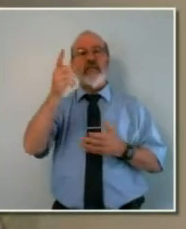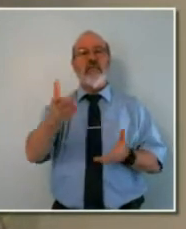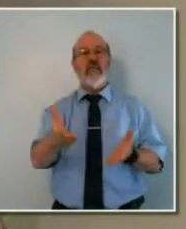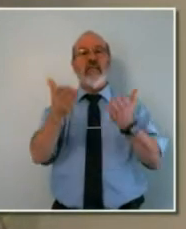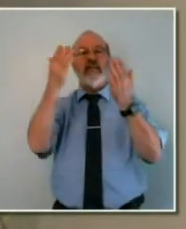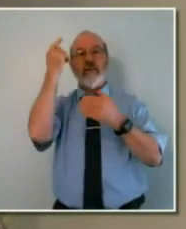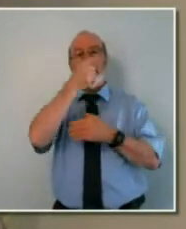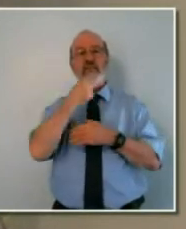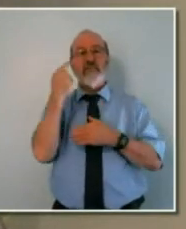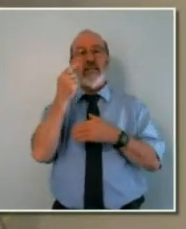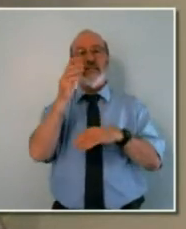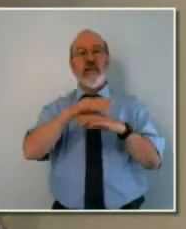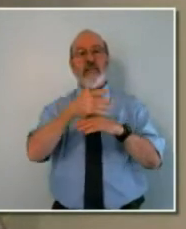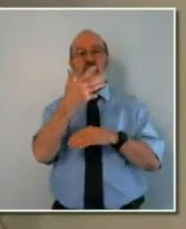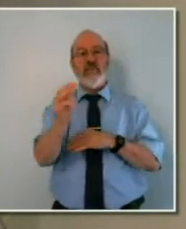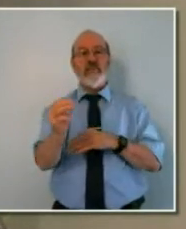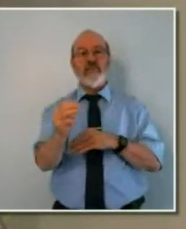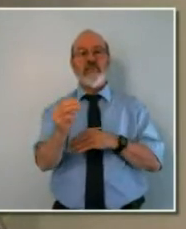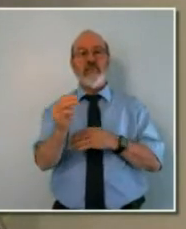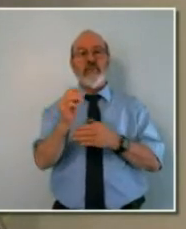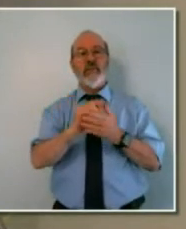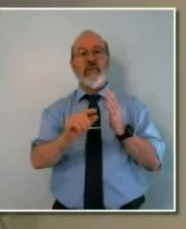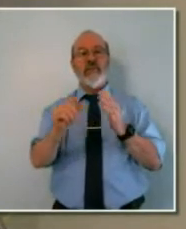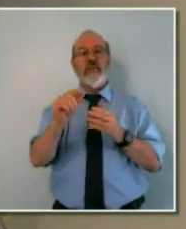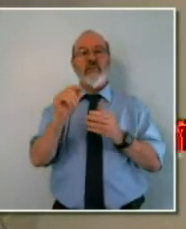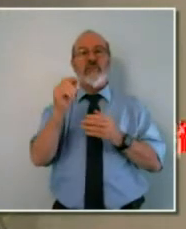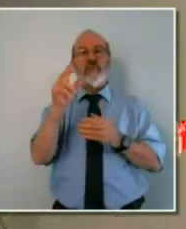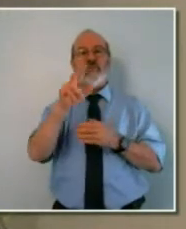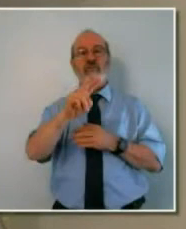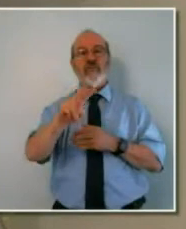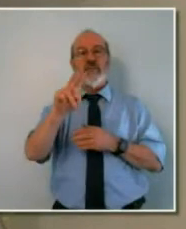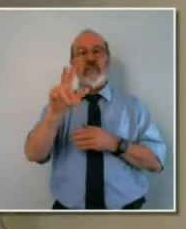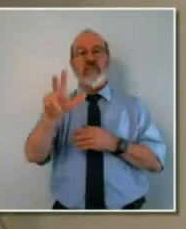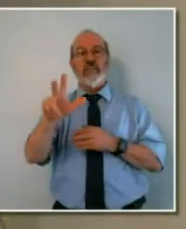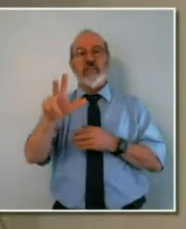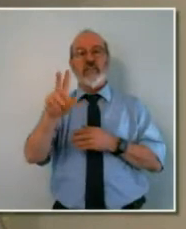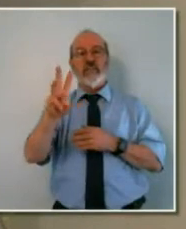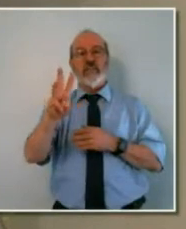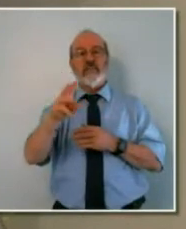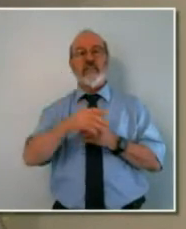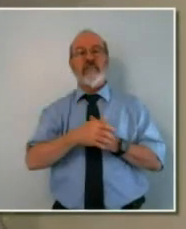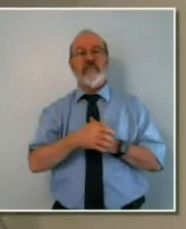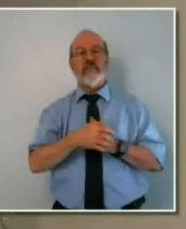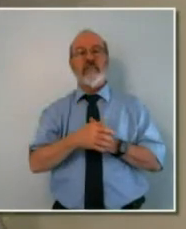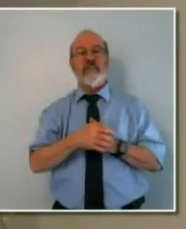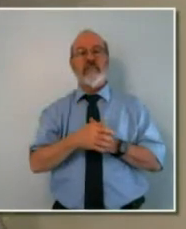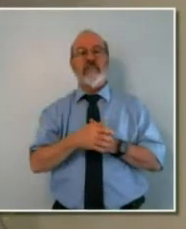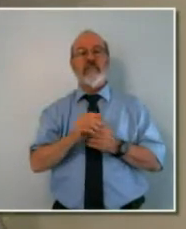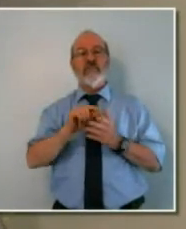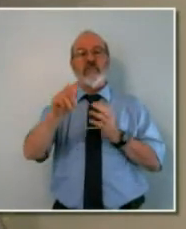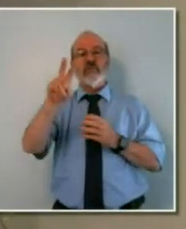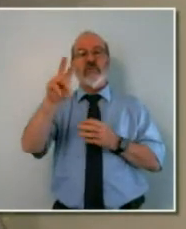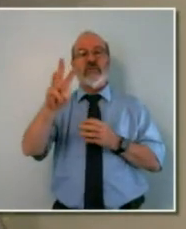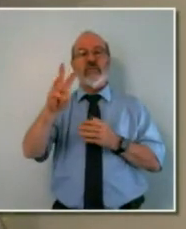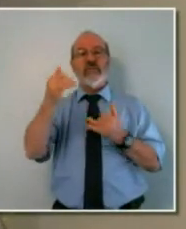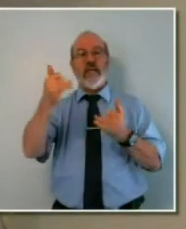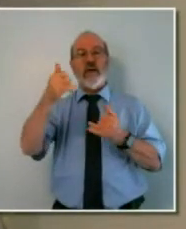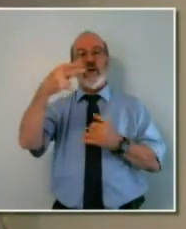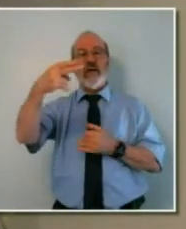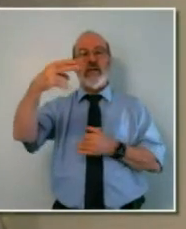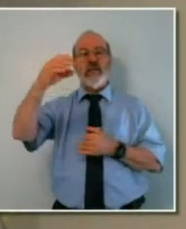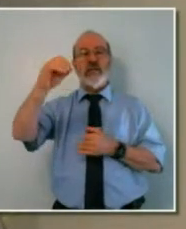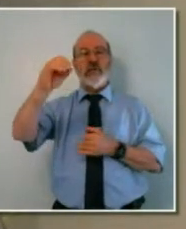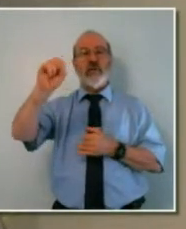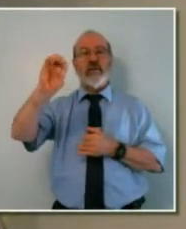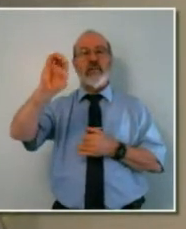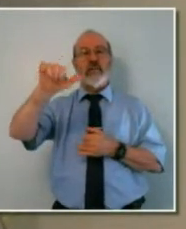countenance upon them in verse number 26. All right, now go back with me to the book of Hosea. Back